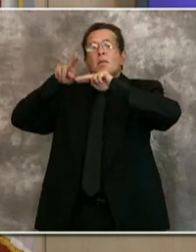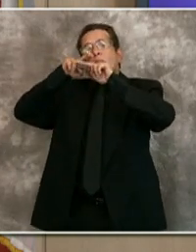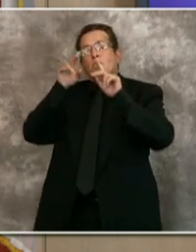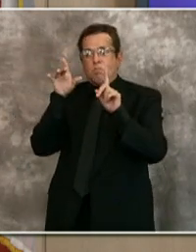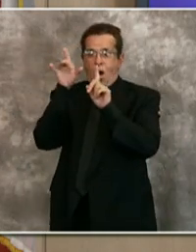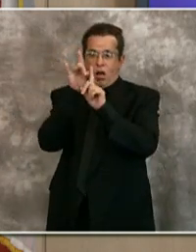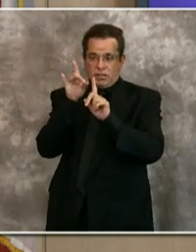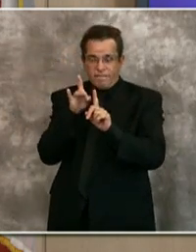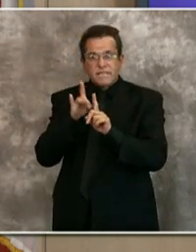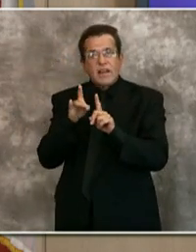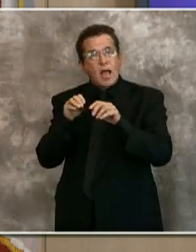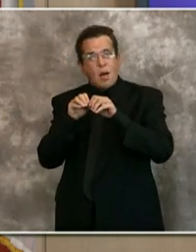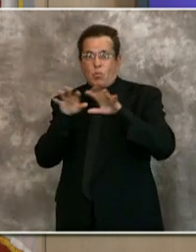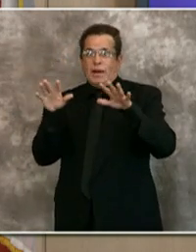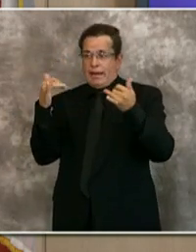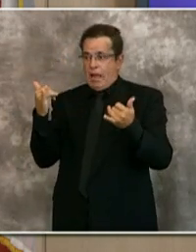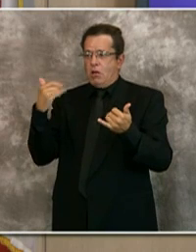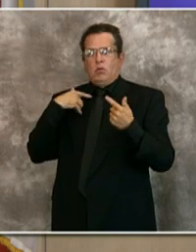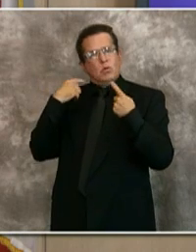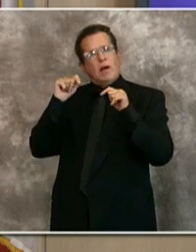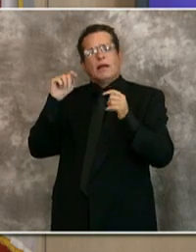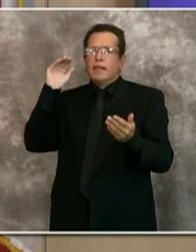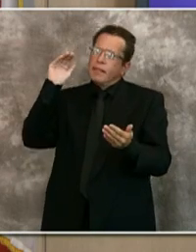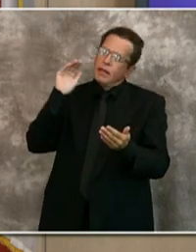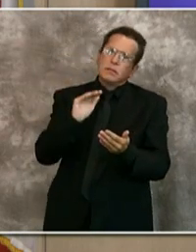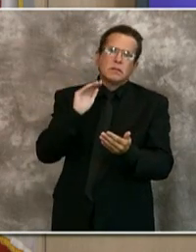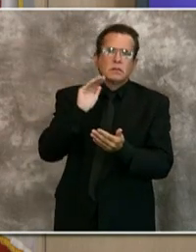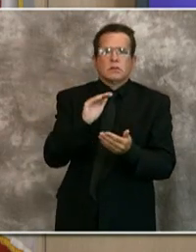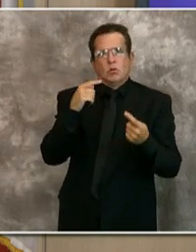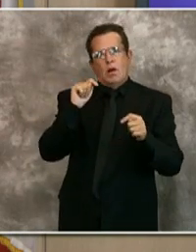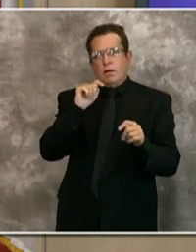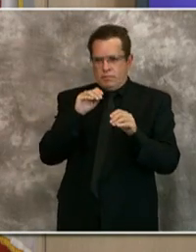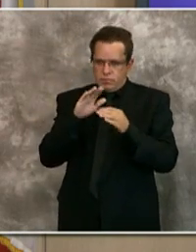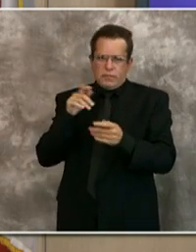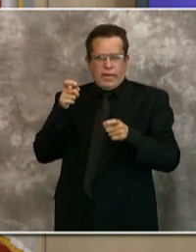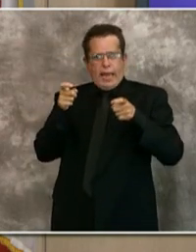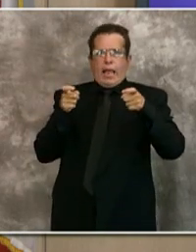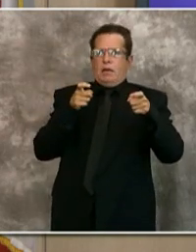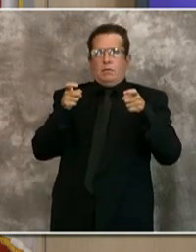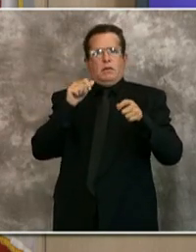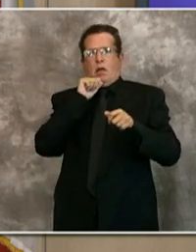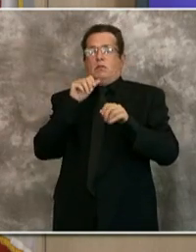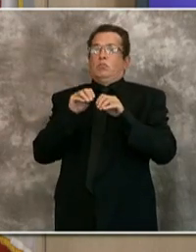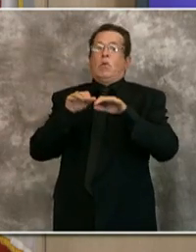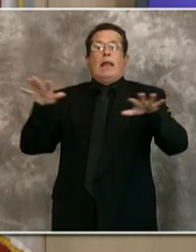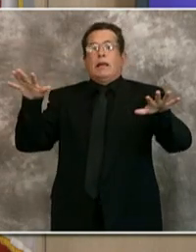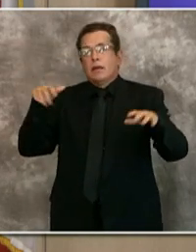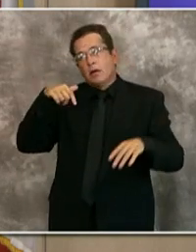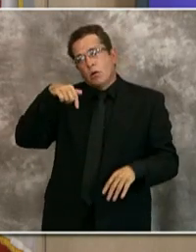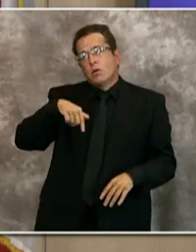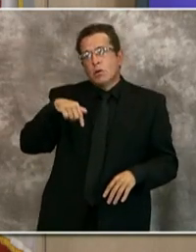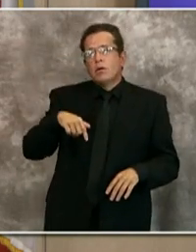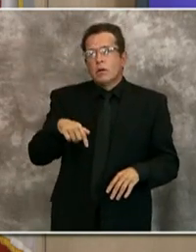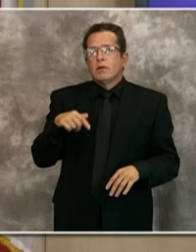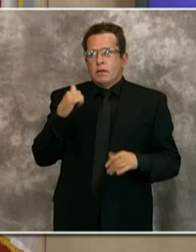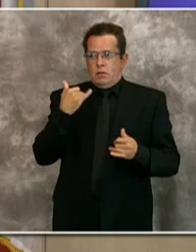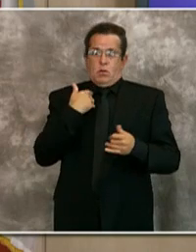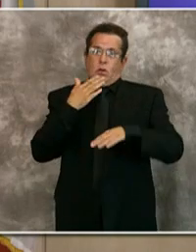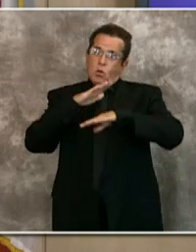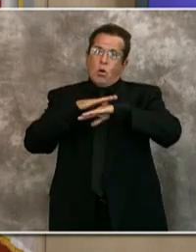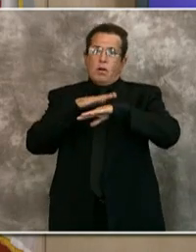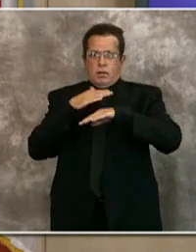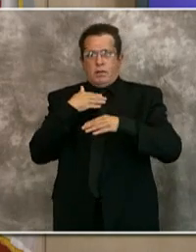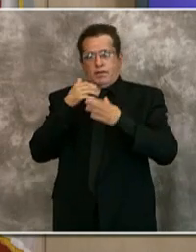outbreaks, we want to try to level that off, and we want to try to manage and contain that growth. And so today, we are imploring the public